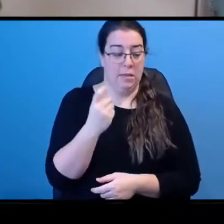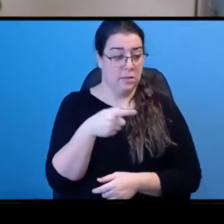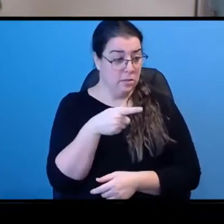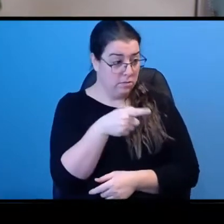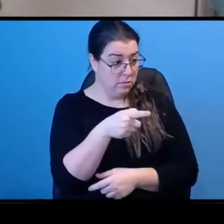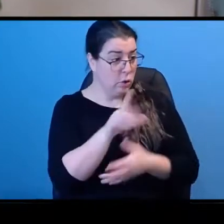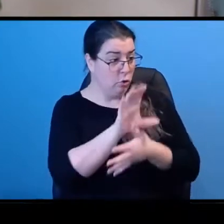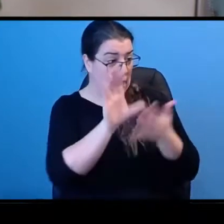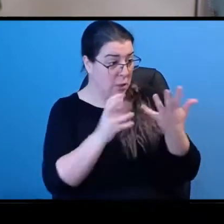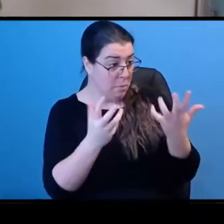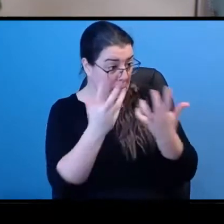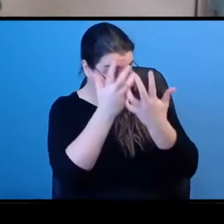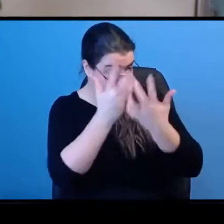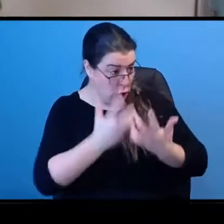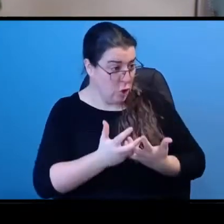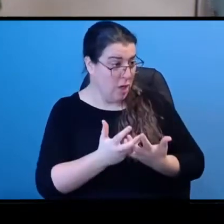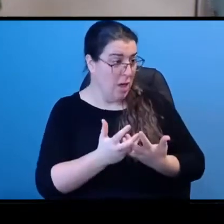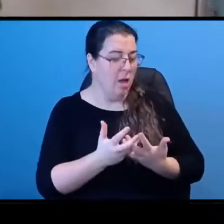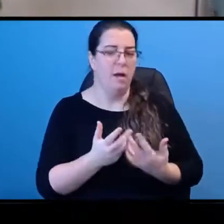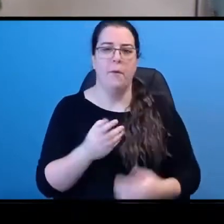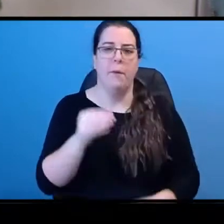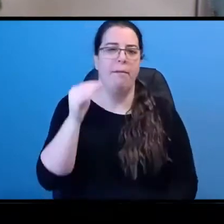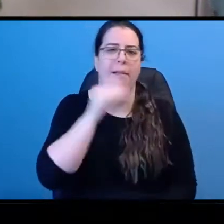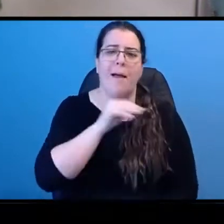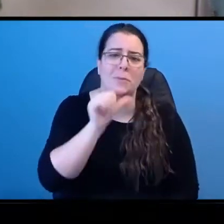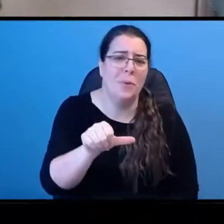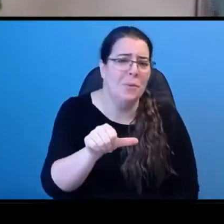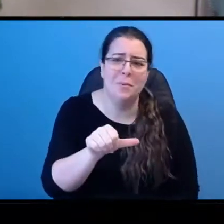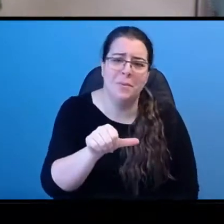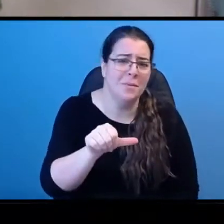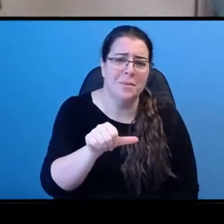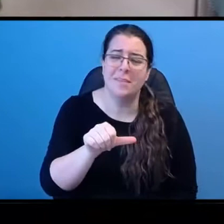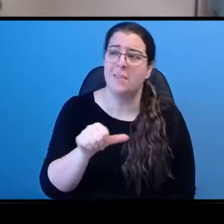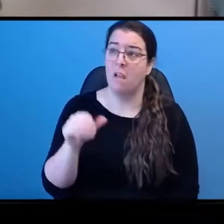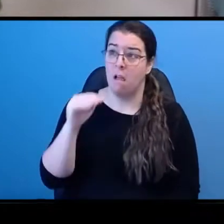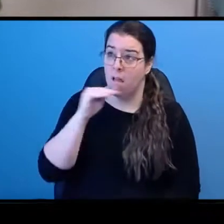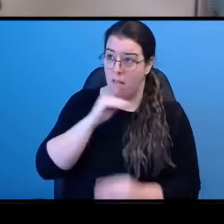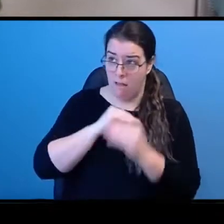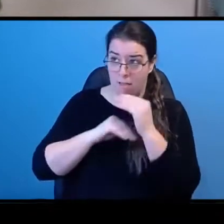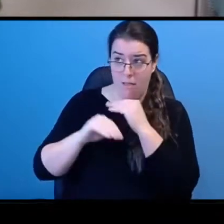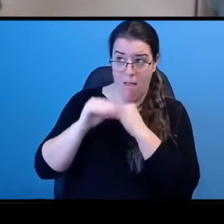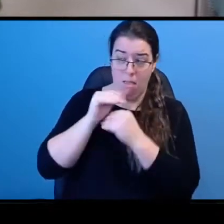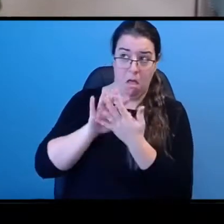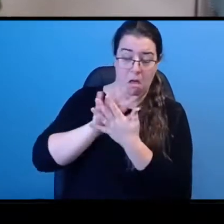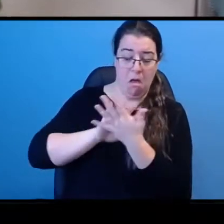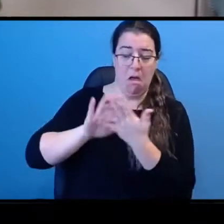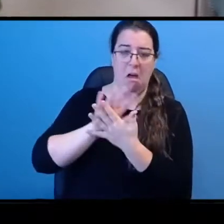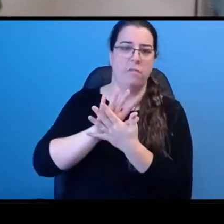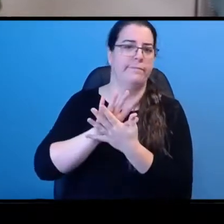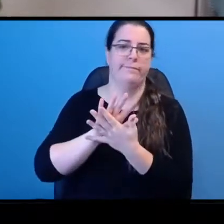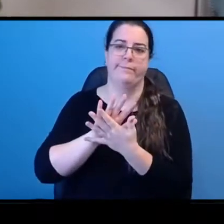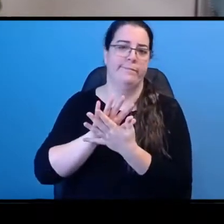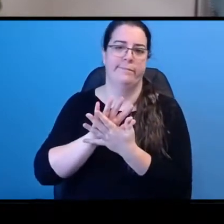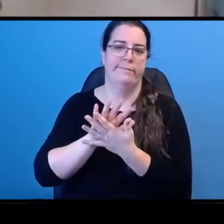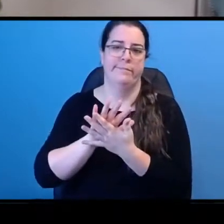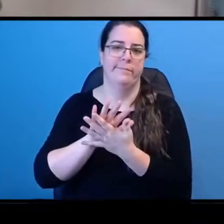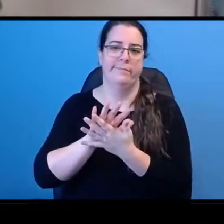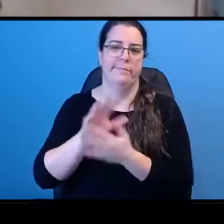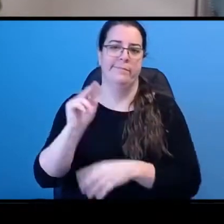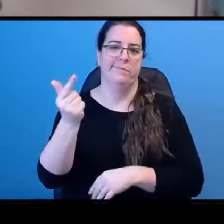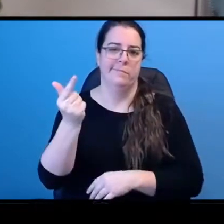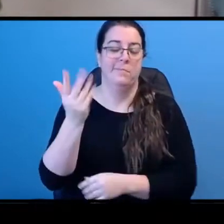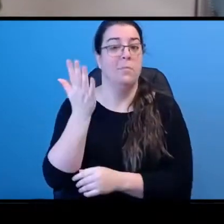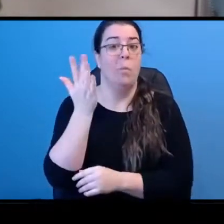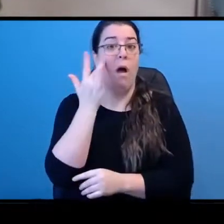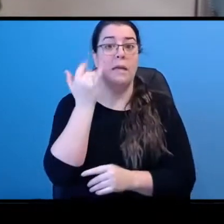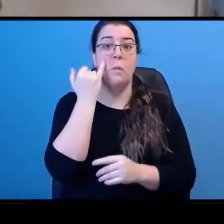it, because chances are you won't get the funding if you don't fit. And trying to, what is that